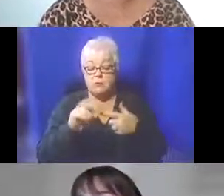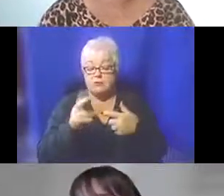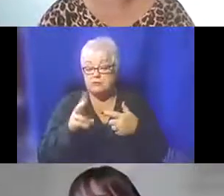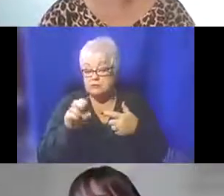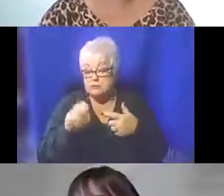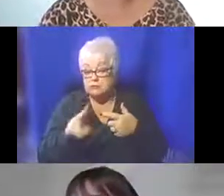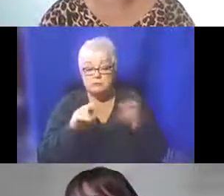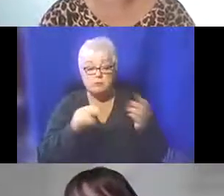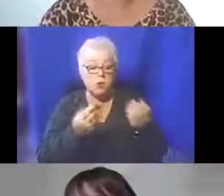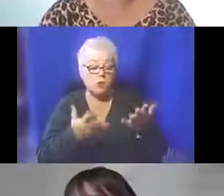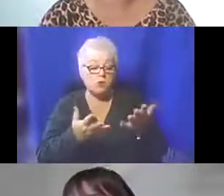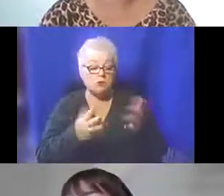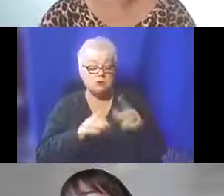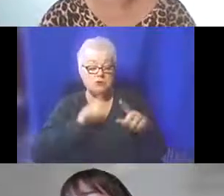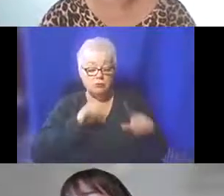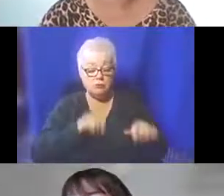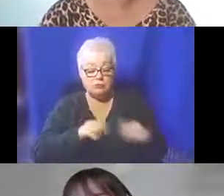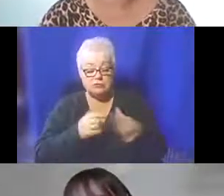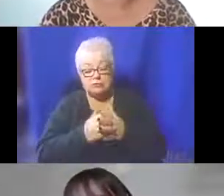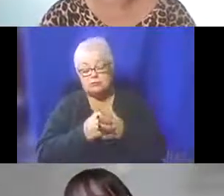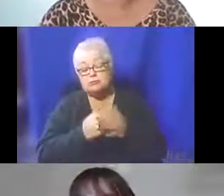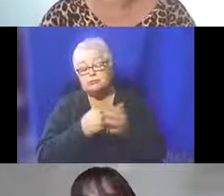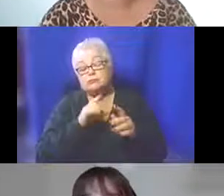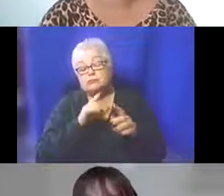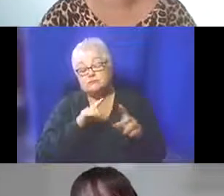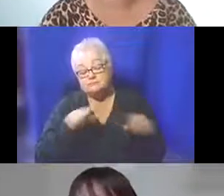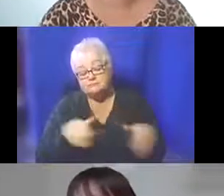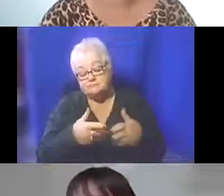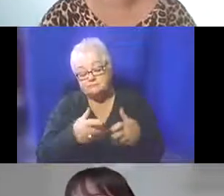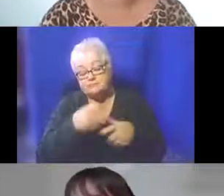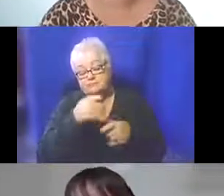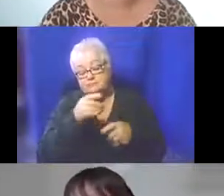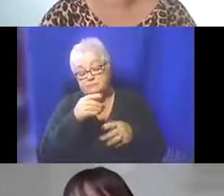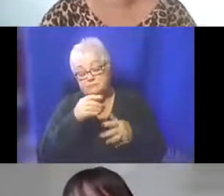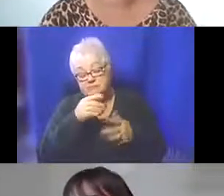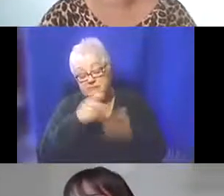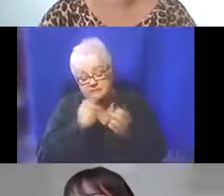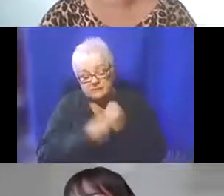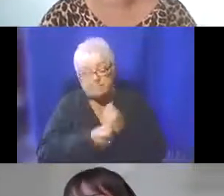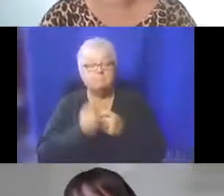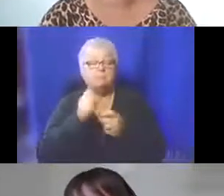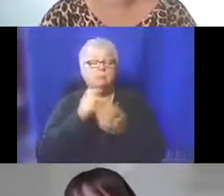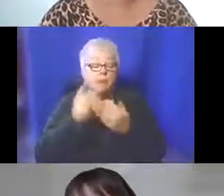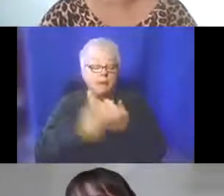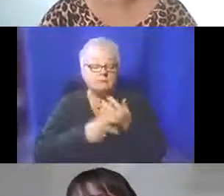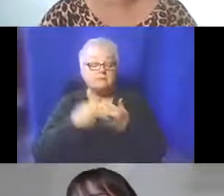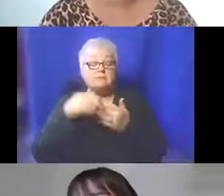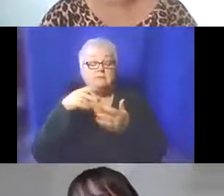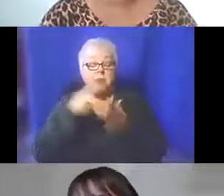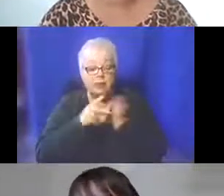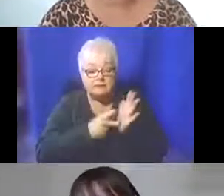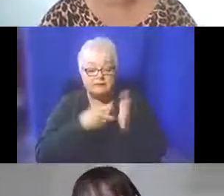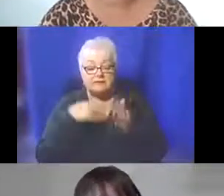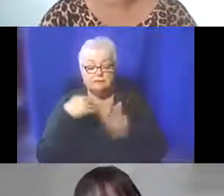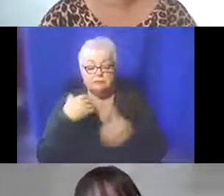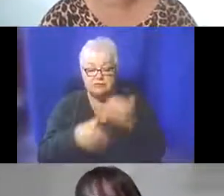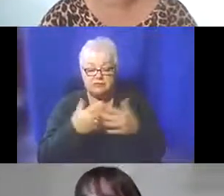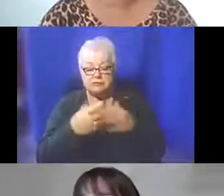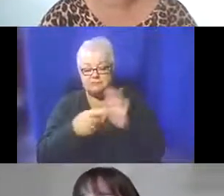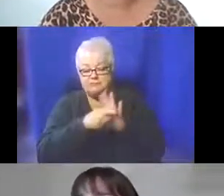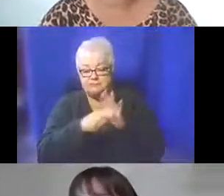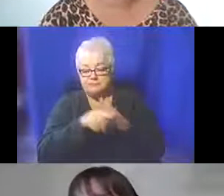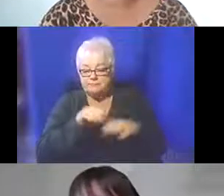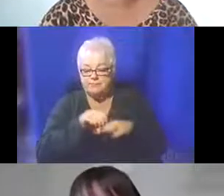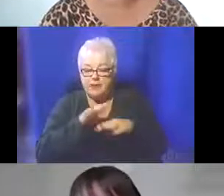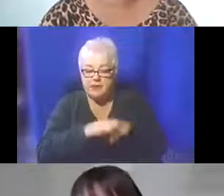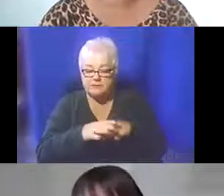propose solutions to address the institutional systems, programs, policies, and procedures that negatively impact our members